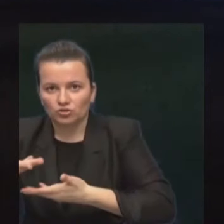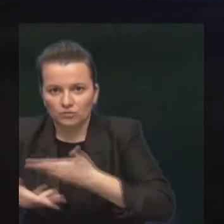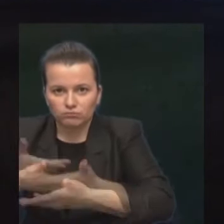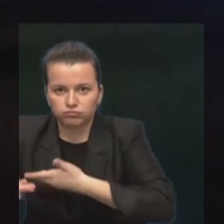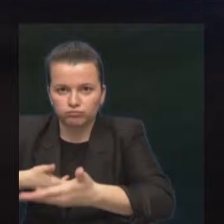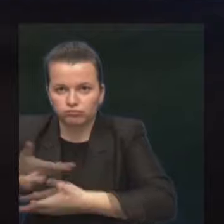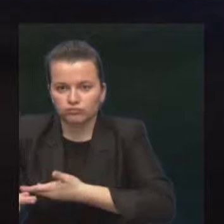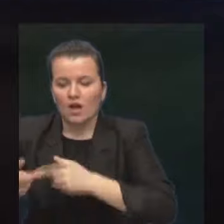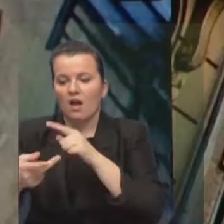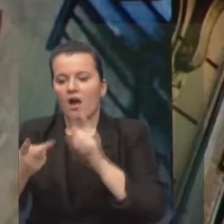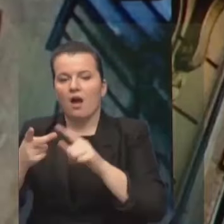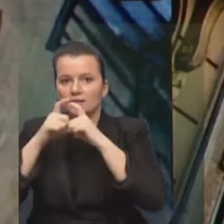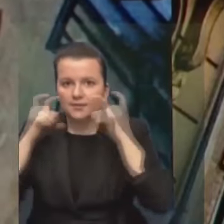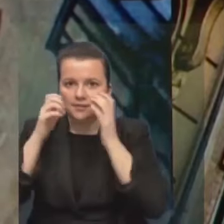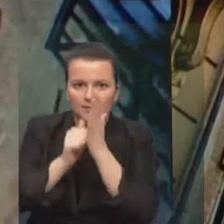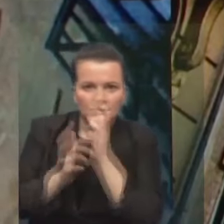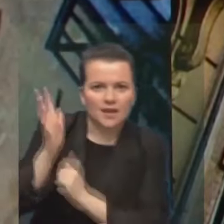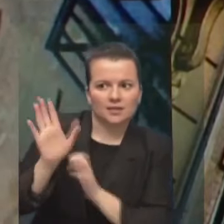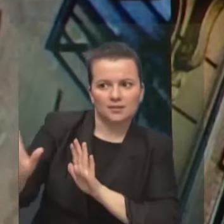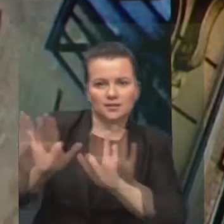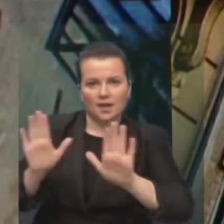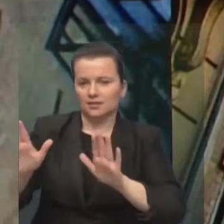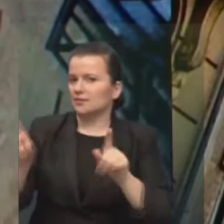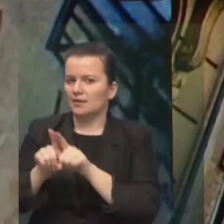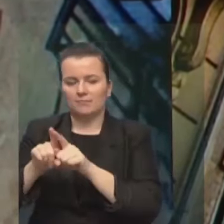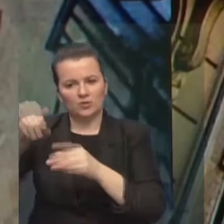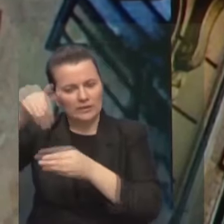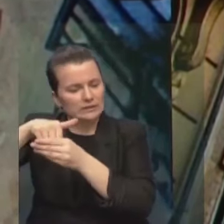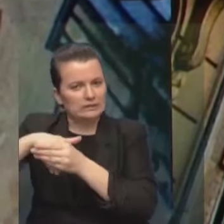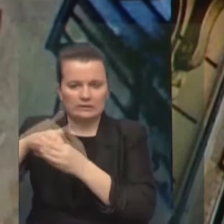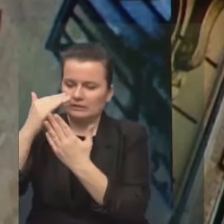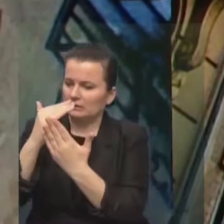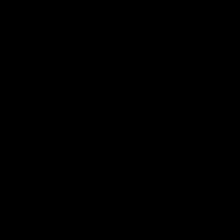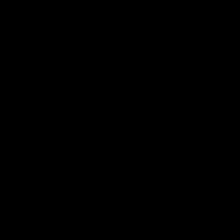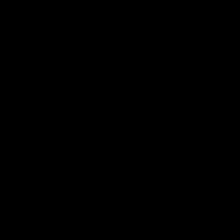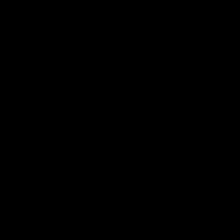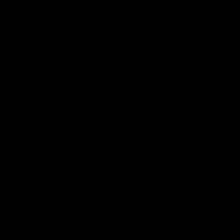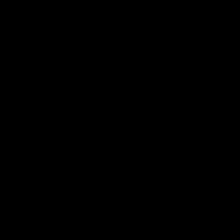sanitary measures set up for the protection of our employees.